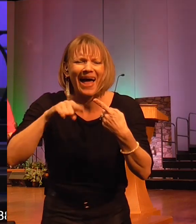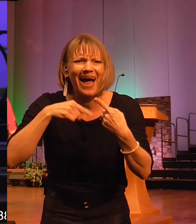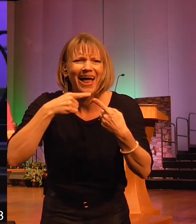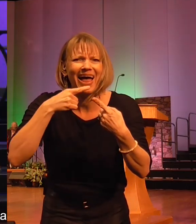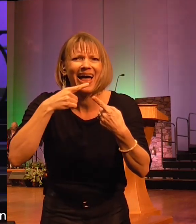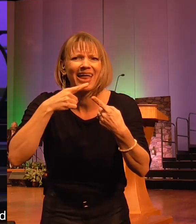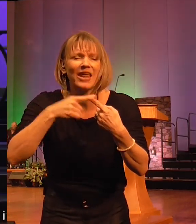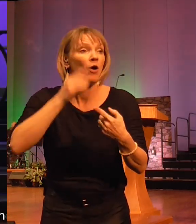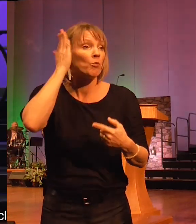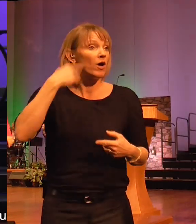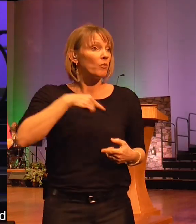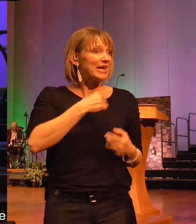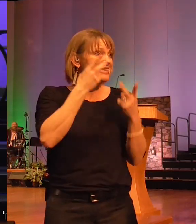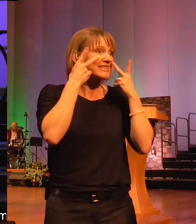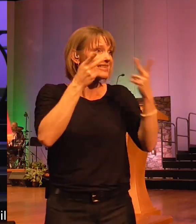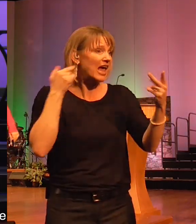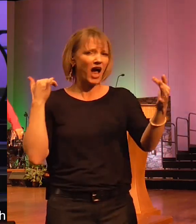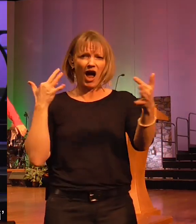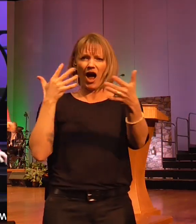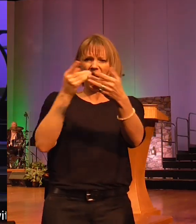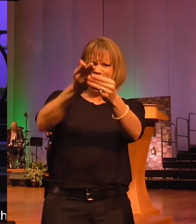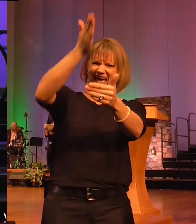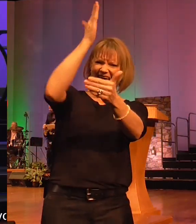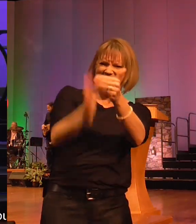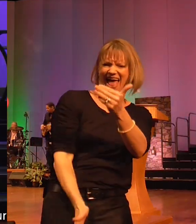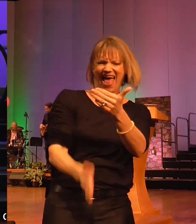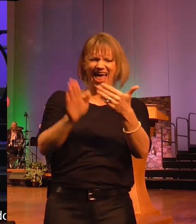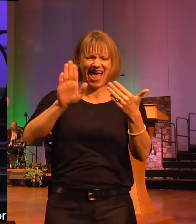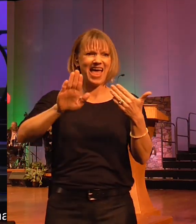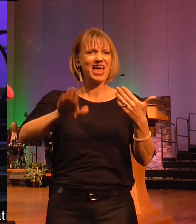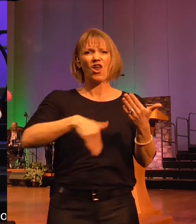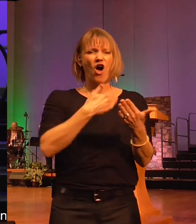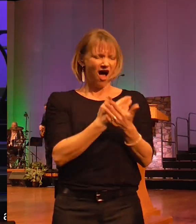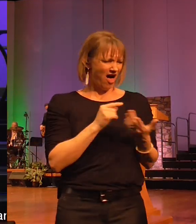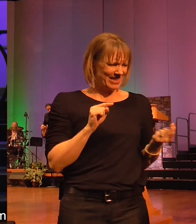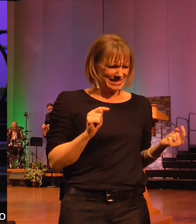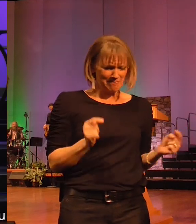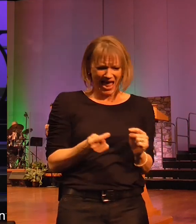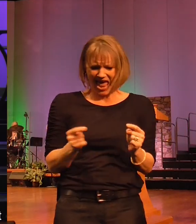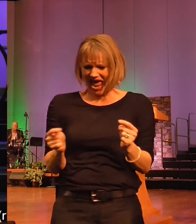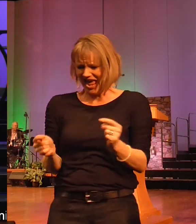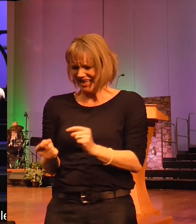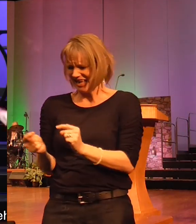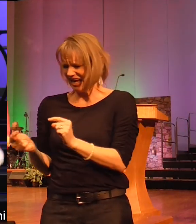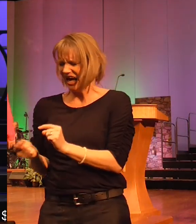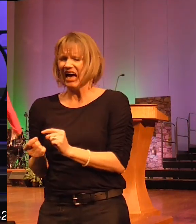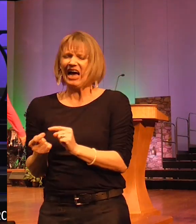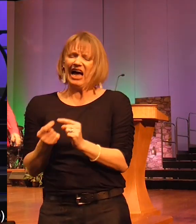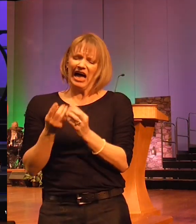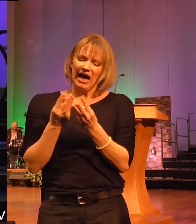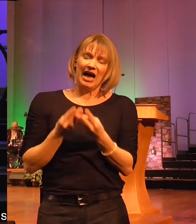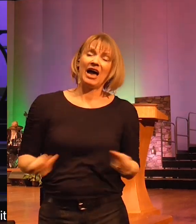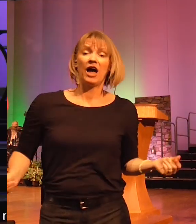when will there be an end to all this pain?